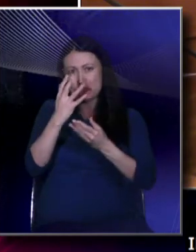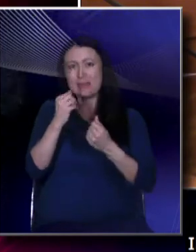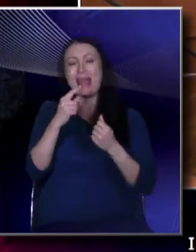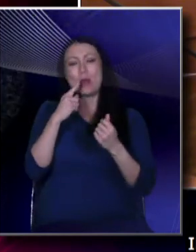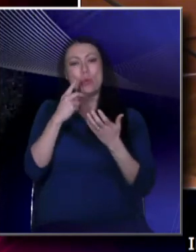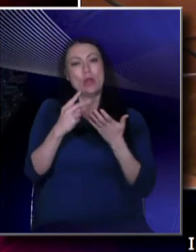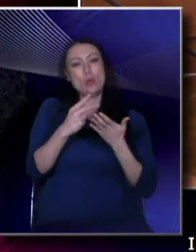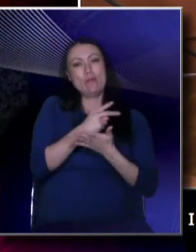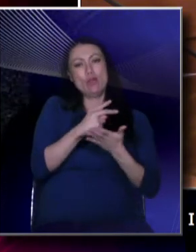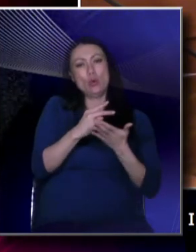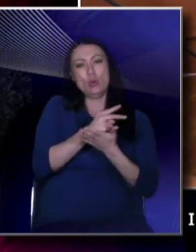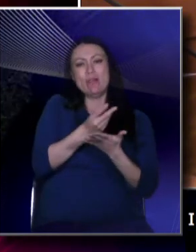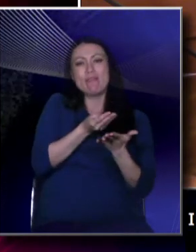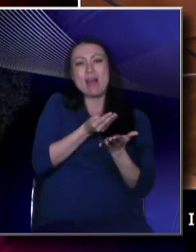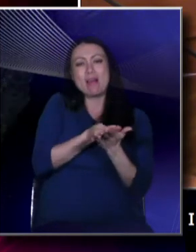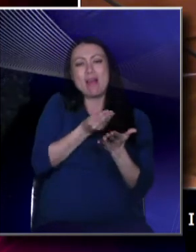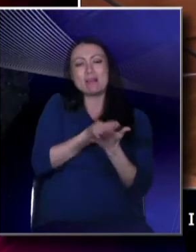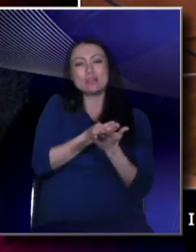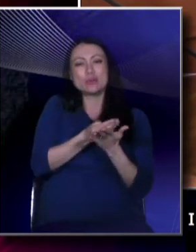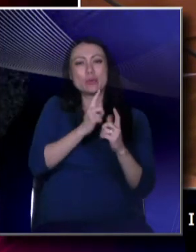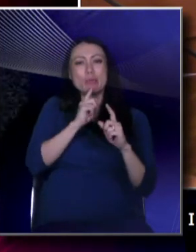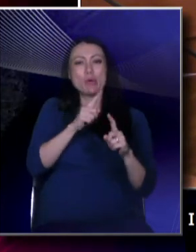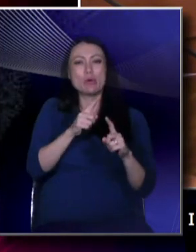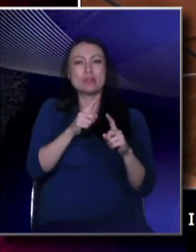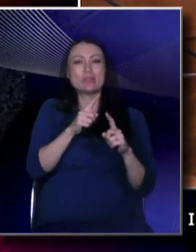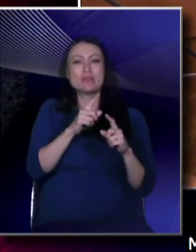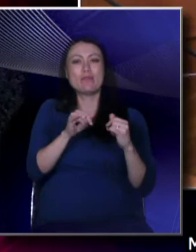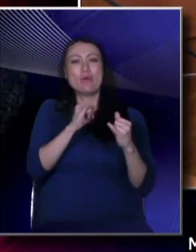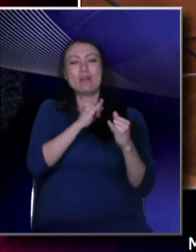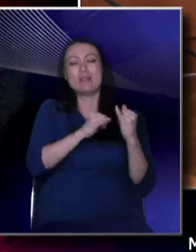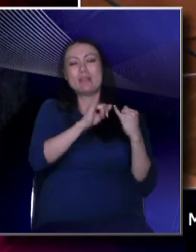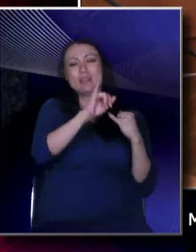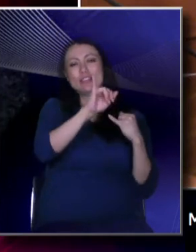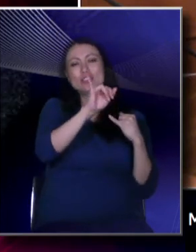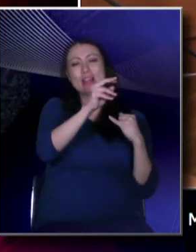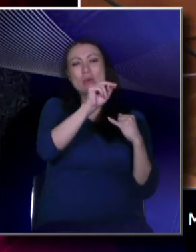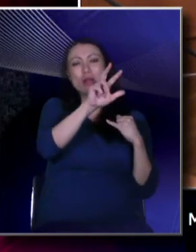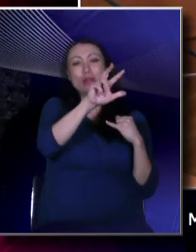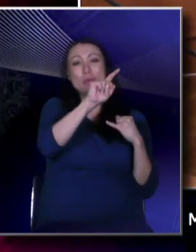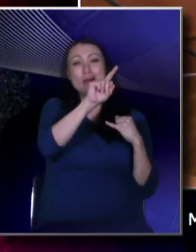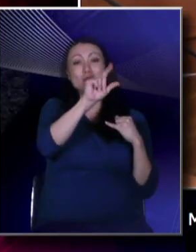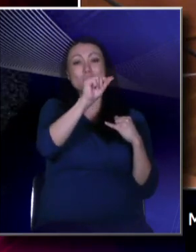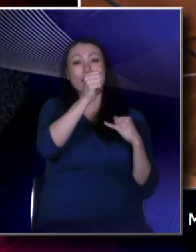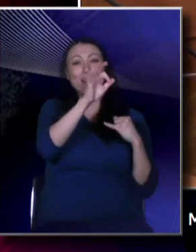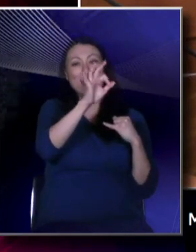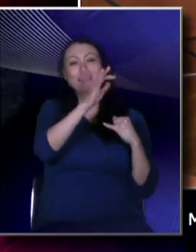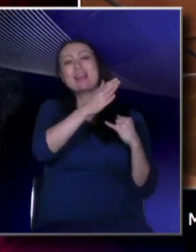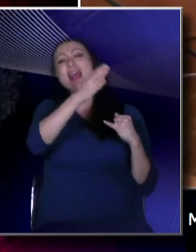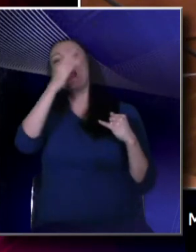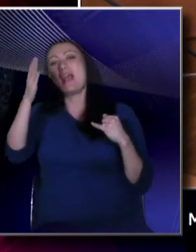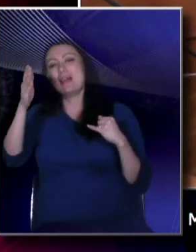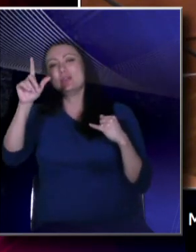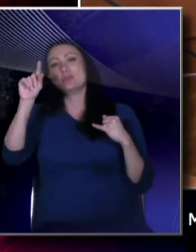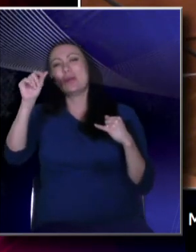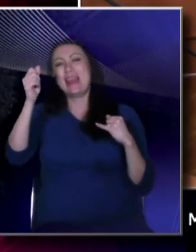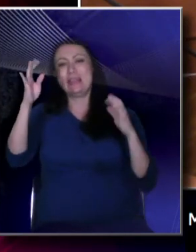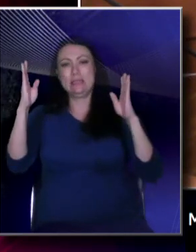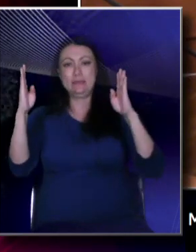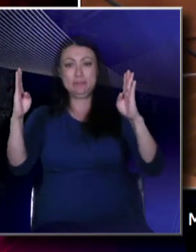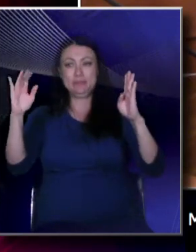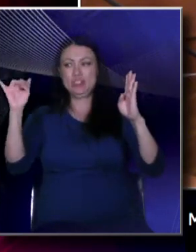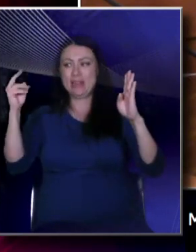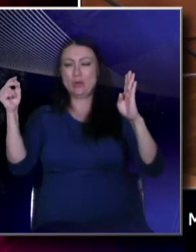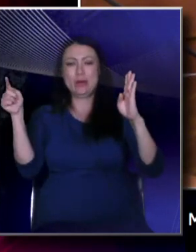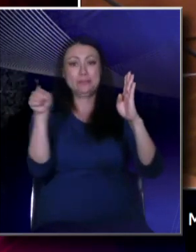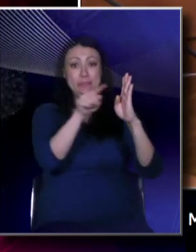reviewed the financial reports for the months ended January 31, 2019 and 2018. As you can see in